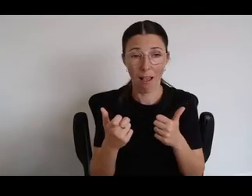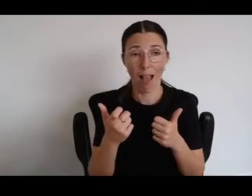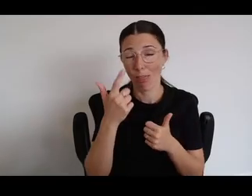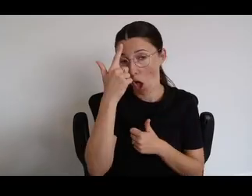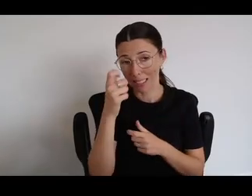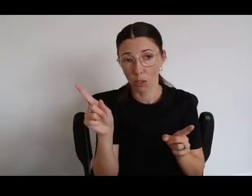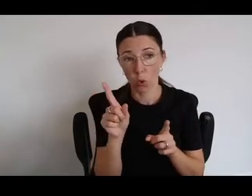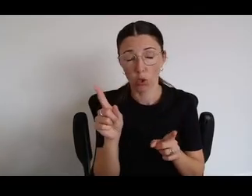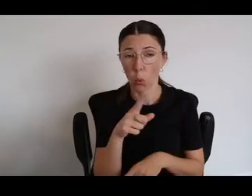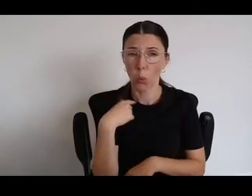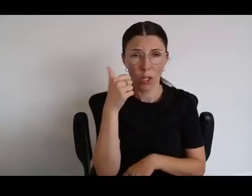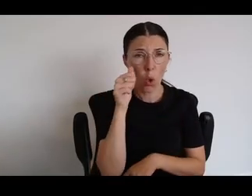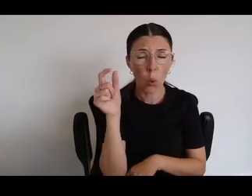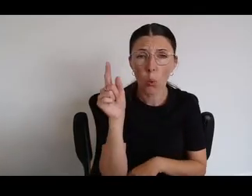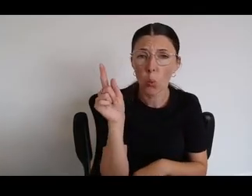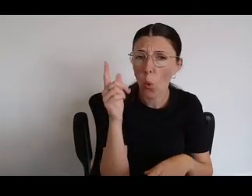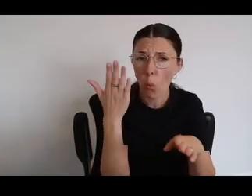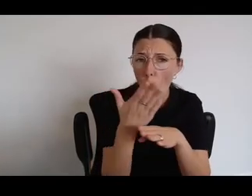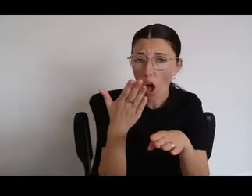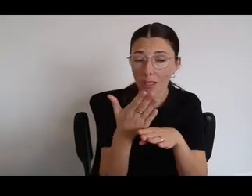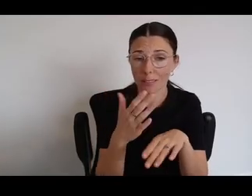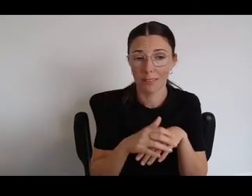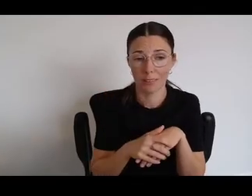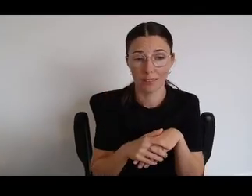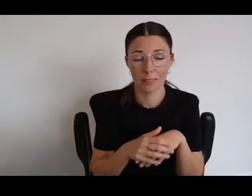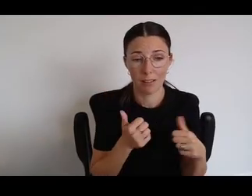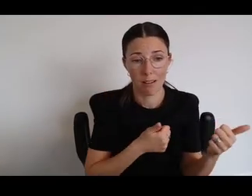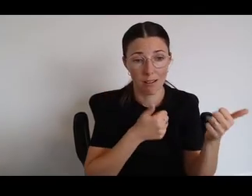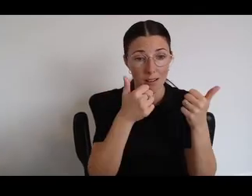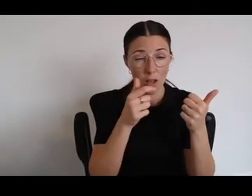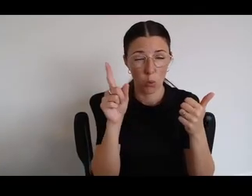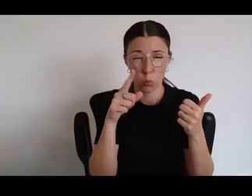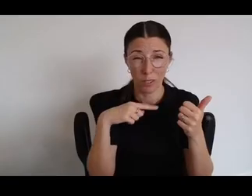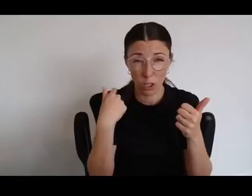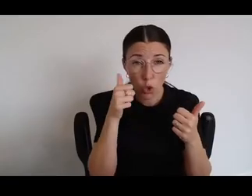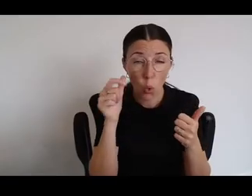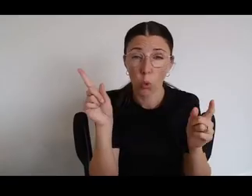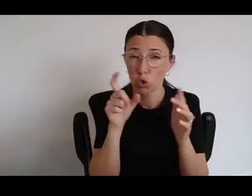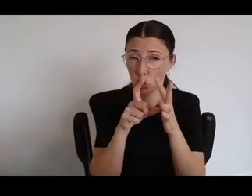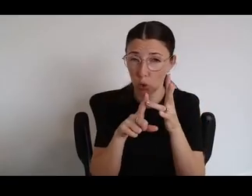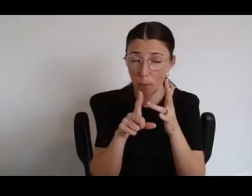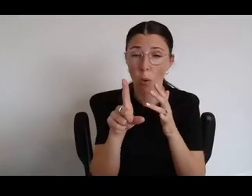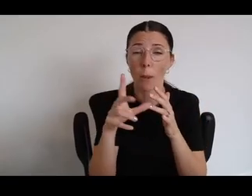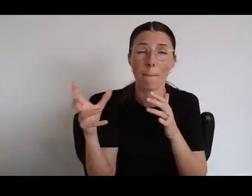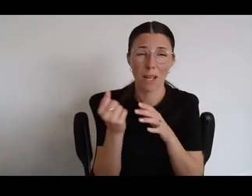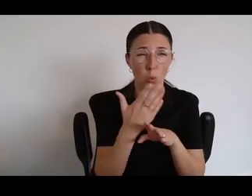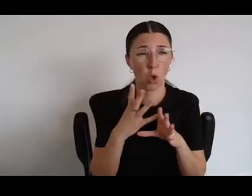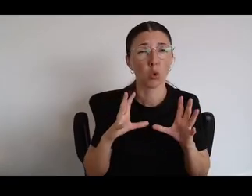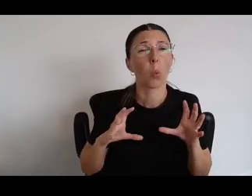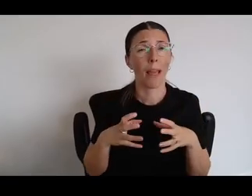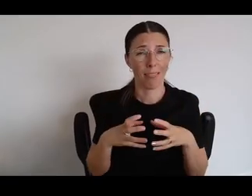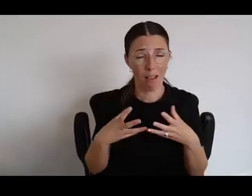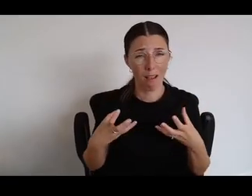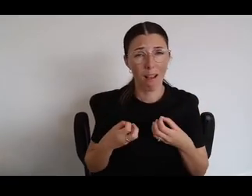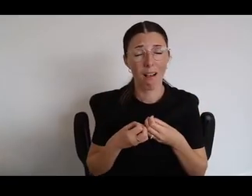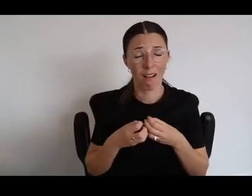do, but we just need to do this, we need to do this collectively and together. We can do this here.